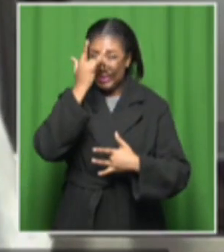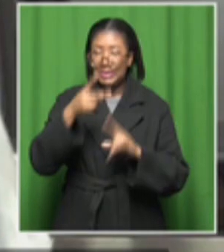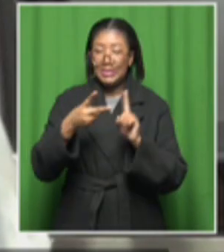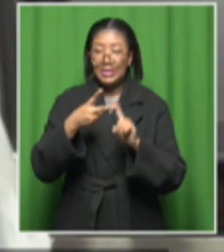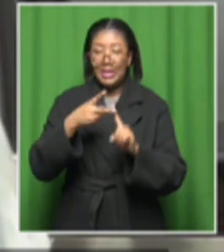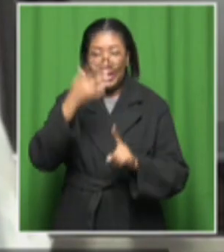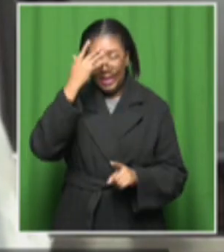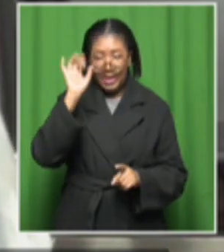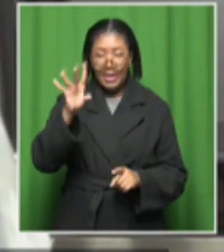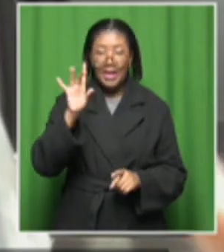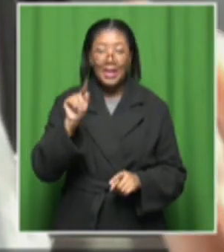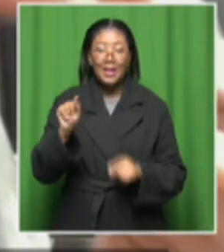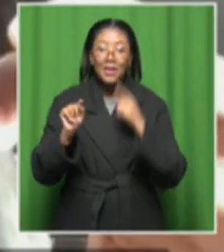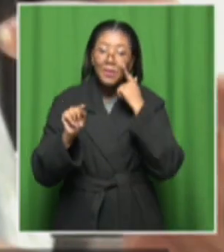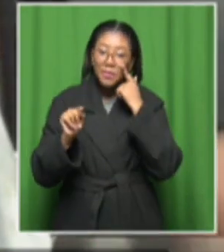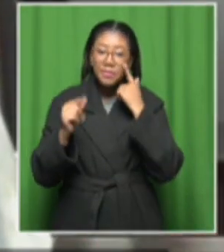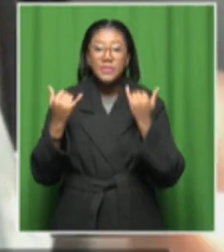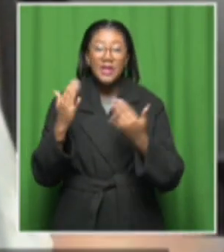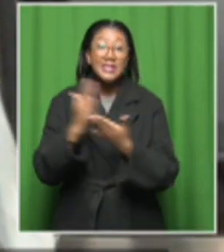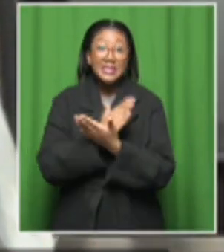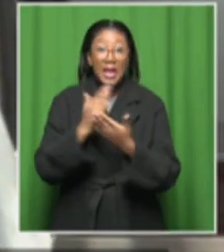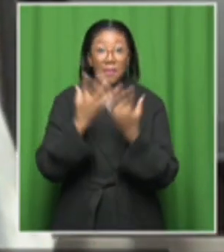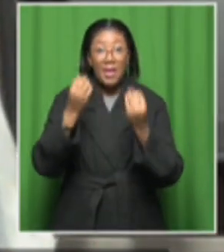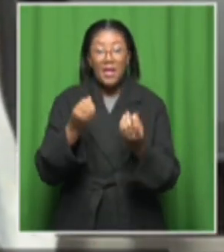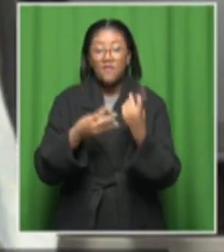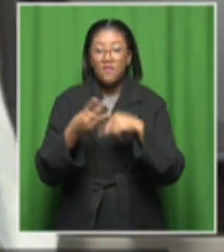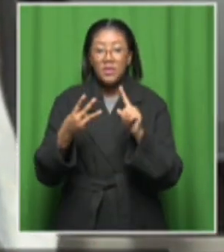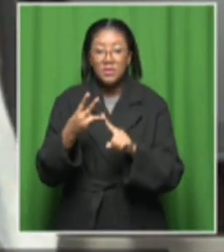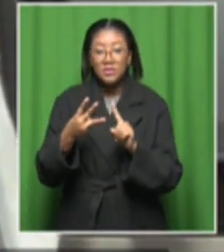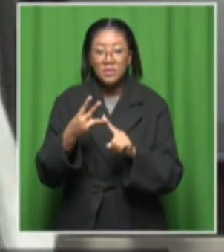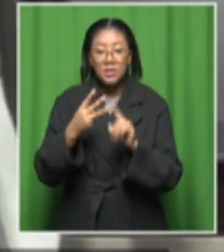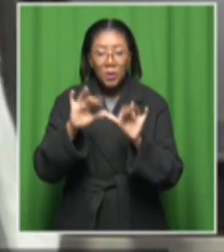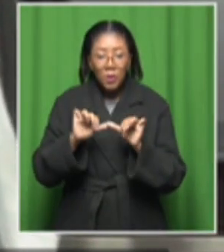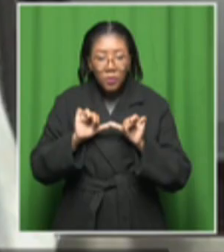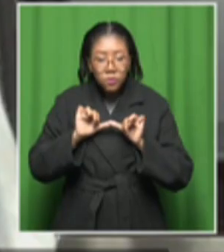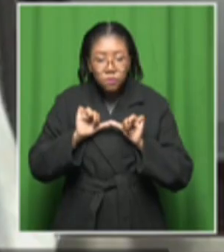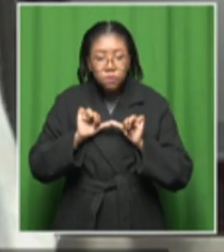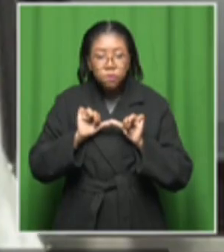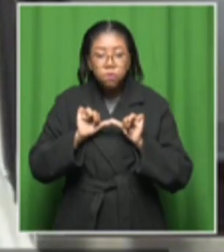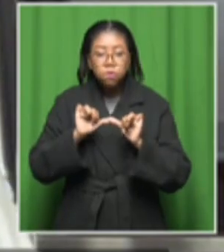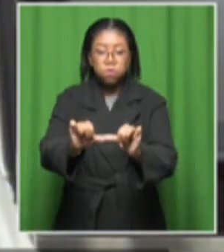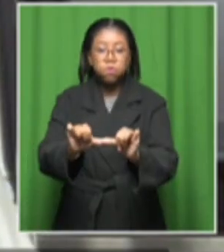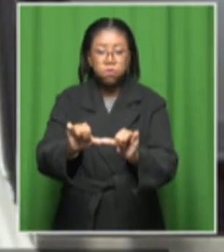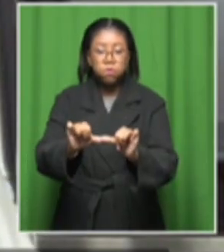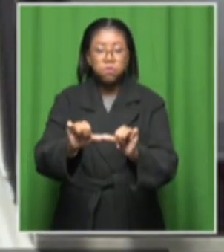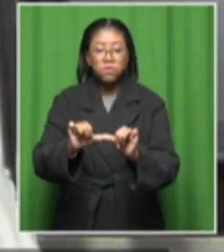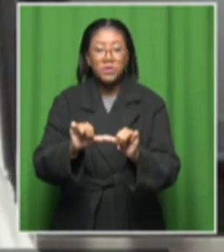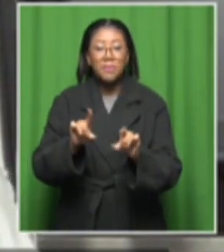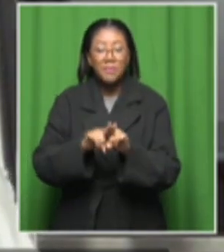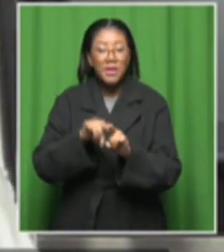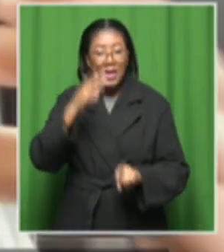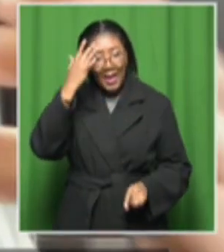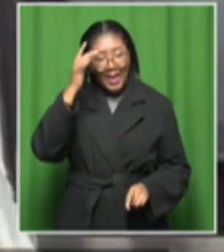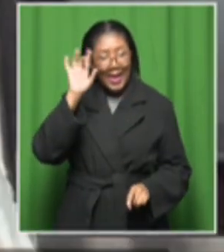Some patients do have before the headache, they have preceding symptoms, what we call an aura, headache aura,